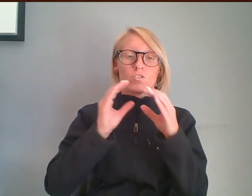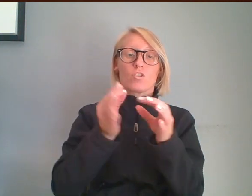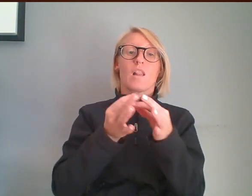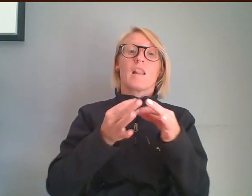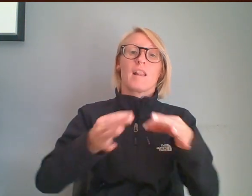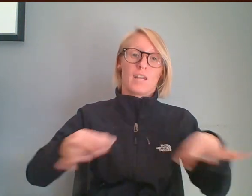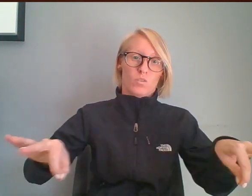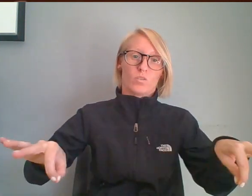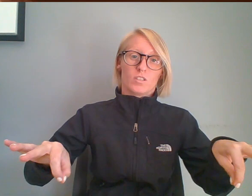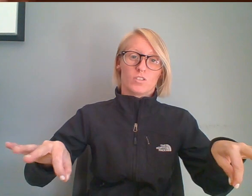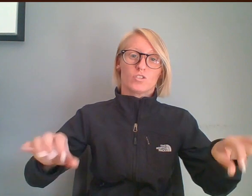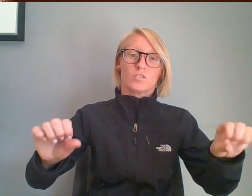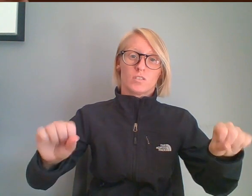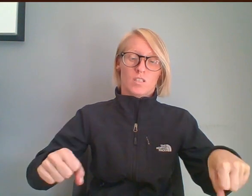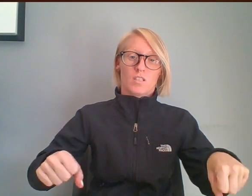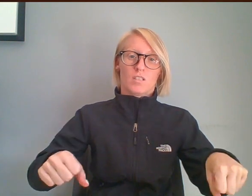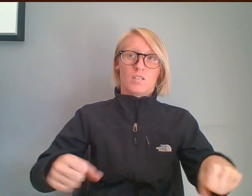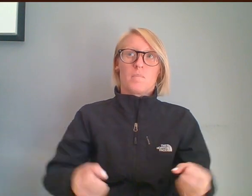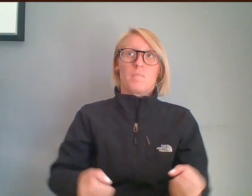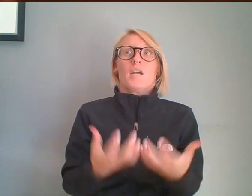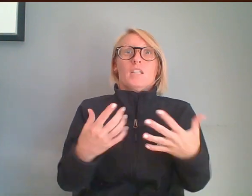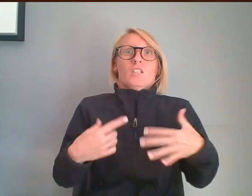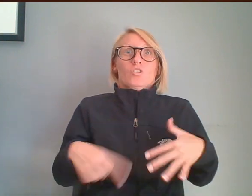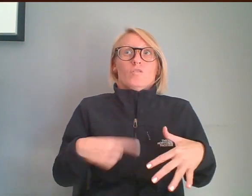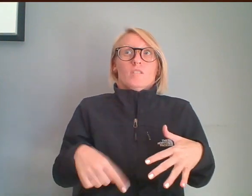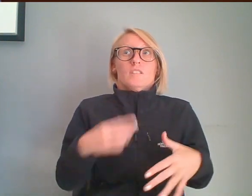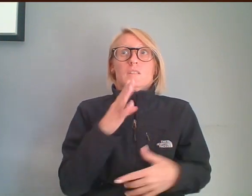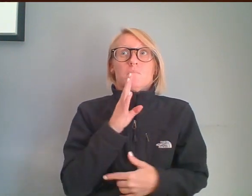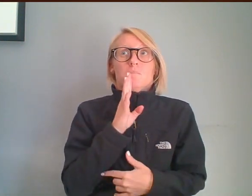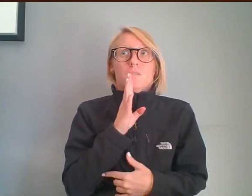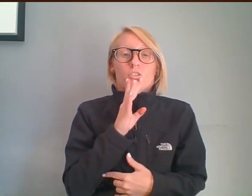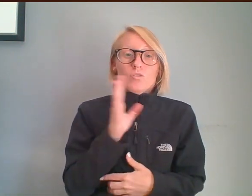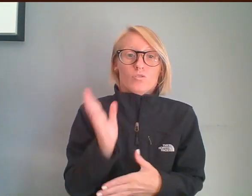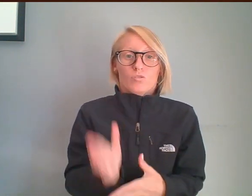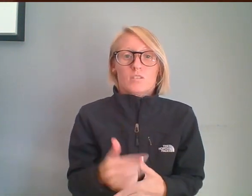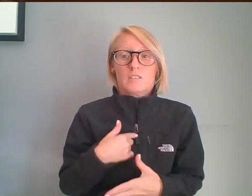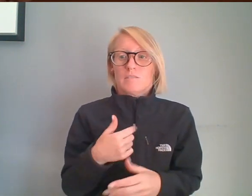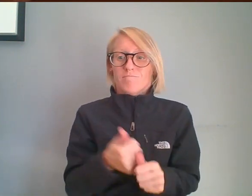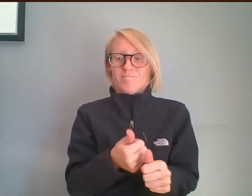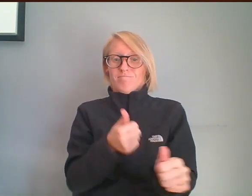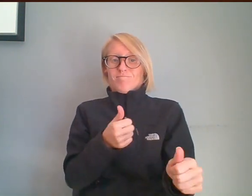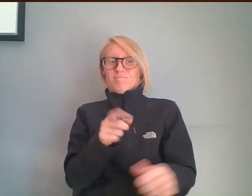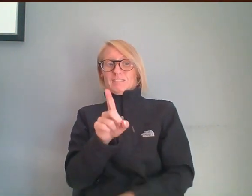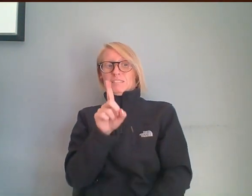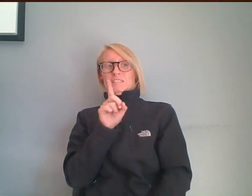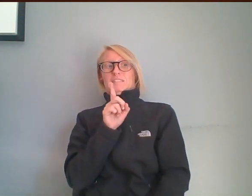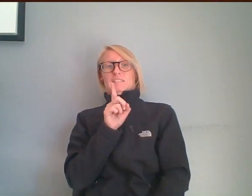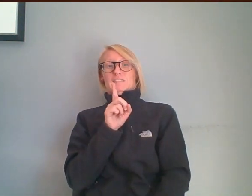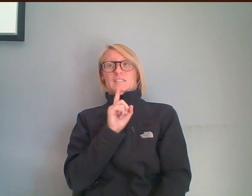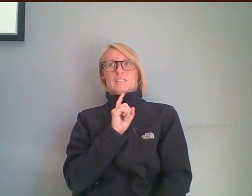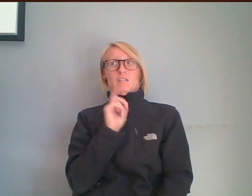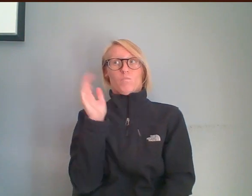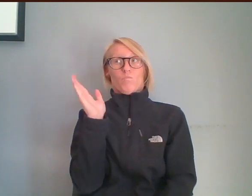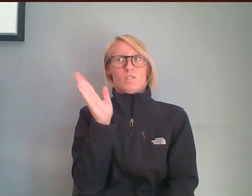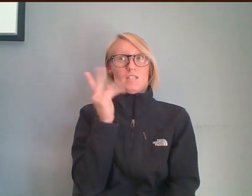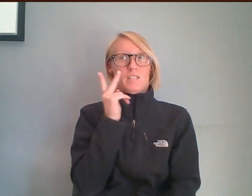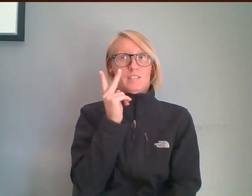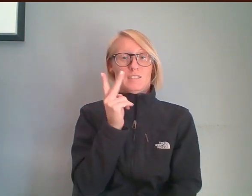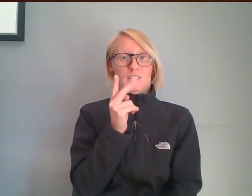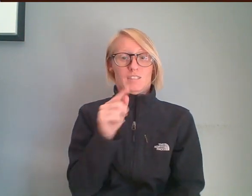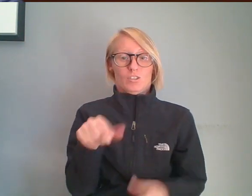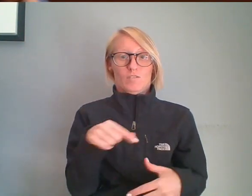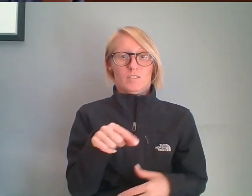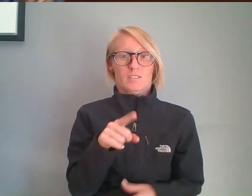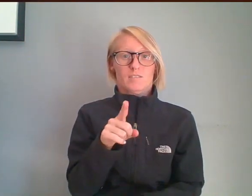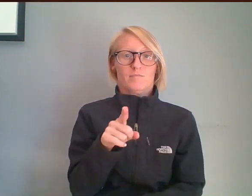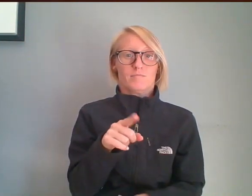language. Many nervous speakers distance themselves physically. If you've ever seen a nervous speaker present, he or she will say something